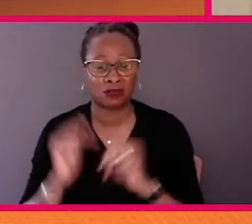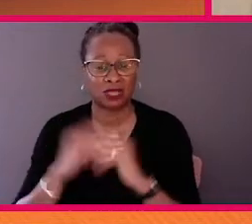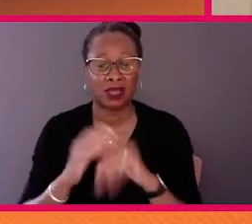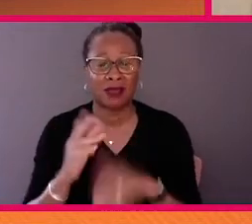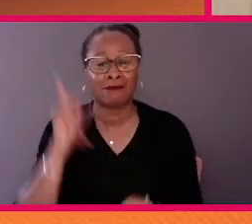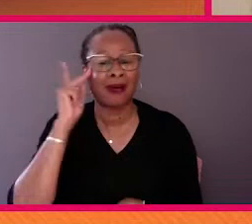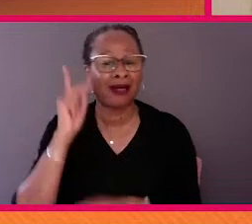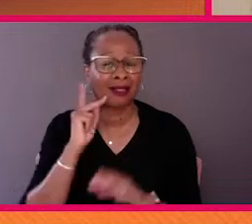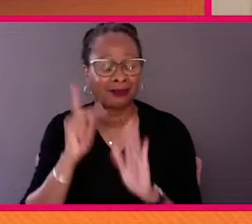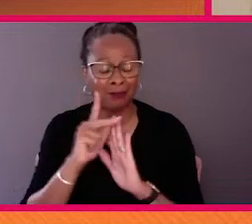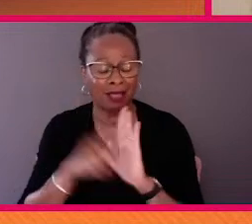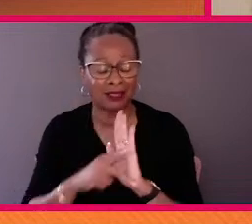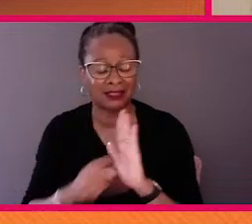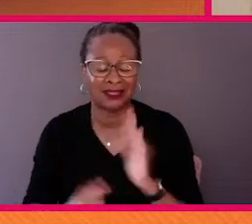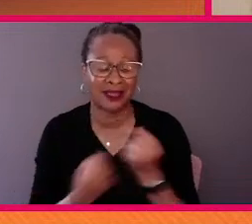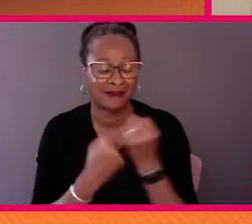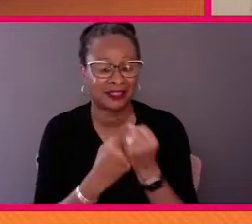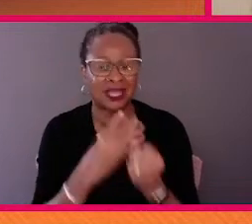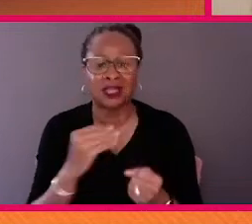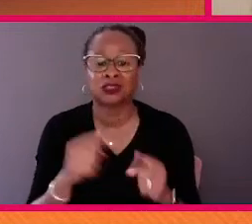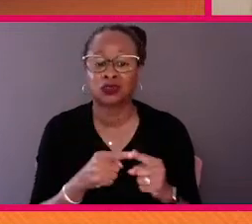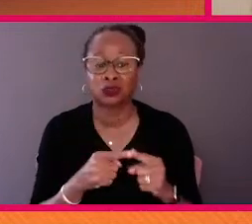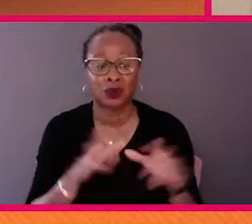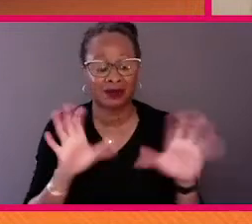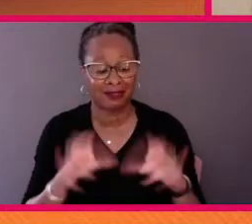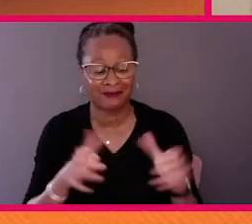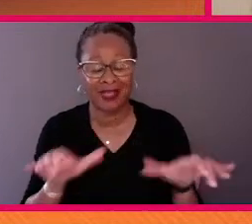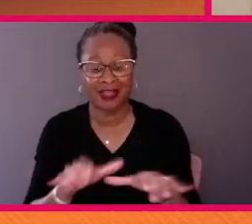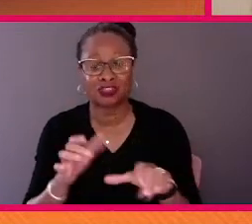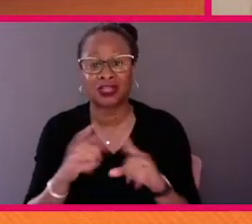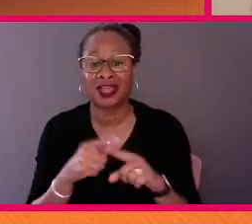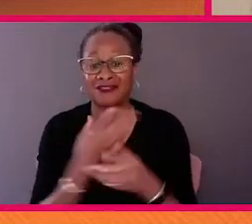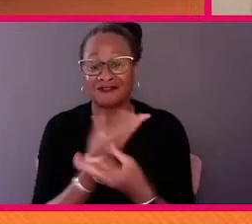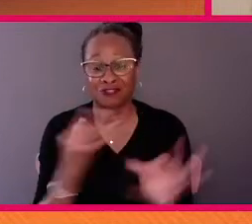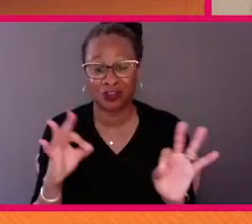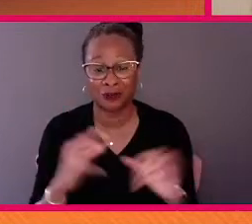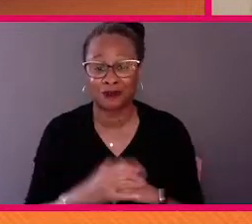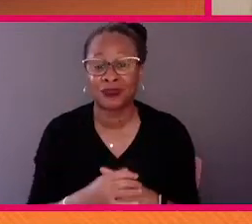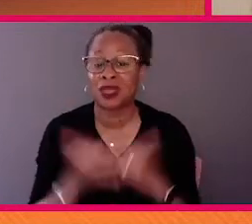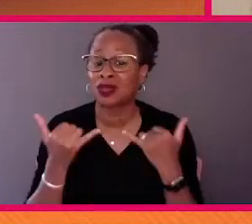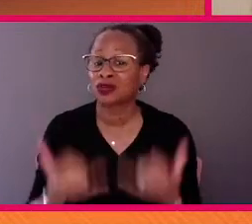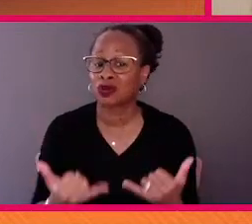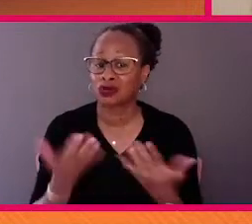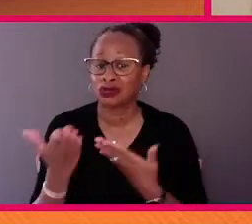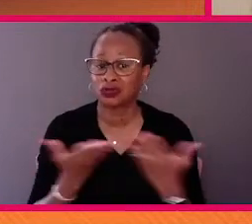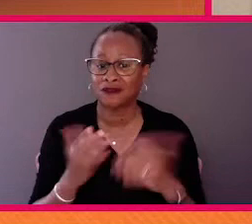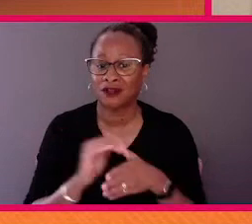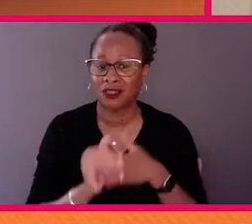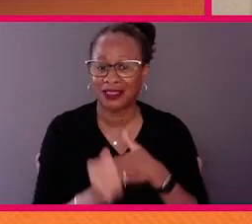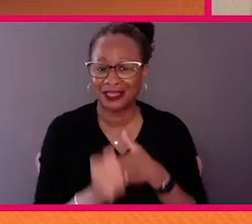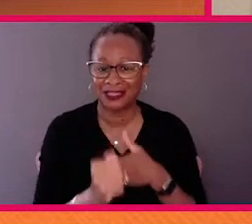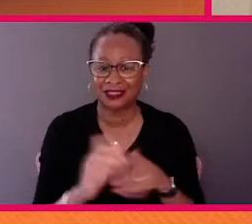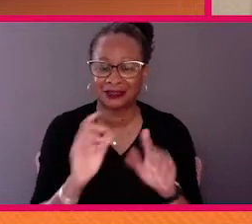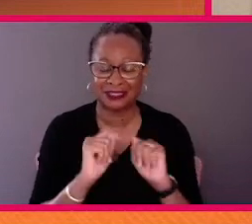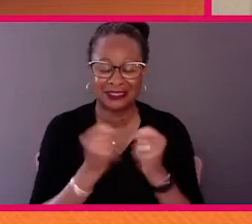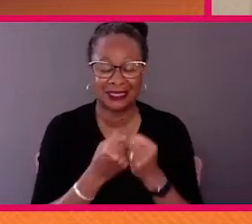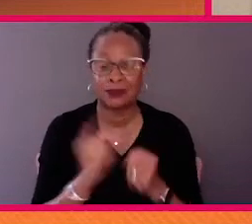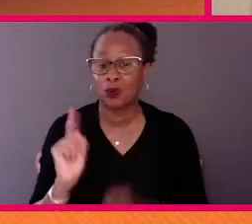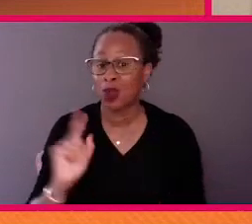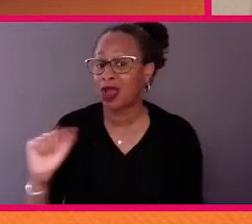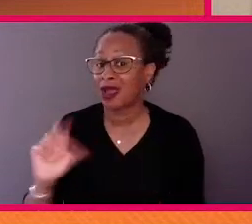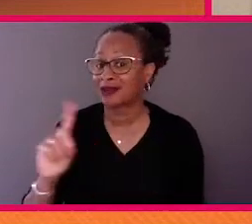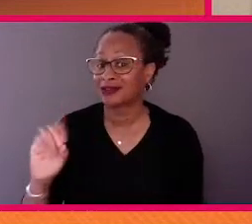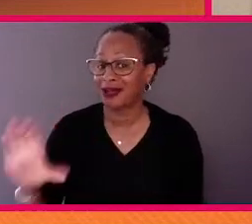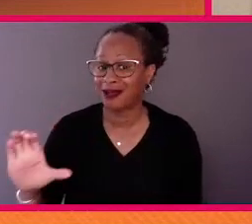and liberation. He currently serves on the leadership team of ADOC, on the advisory board for